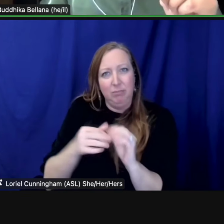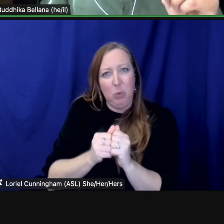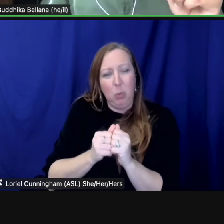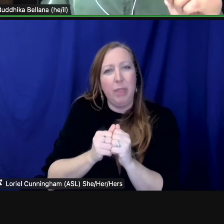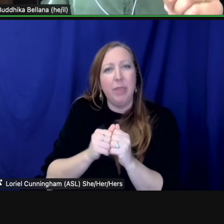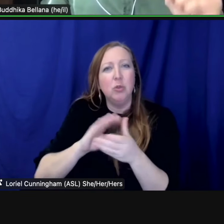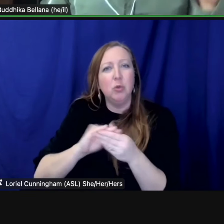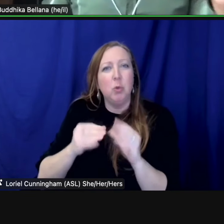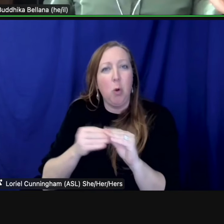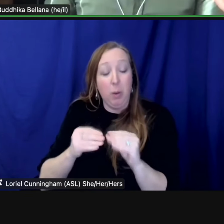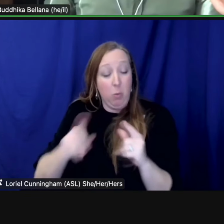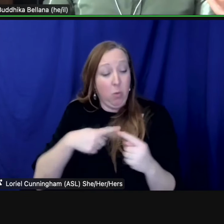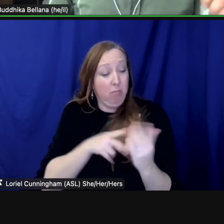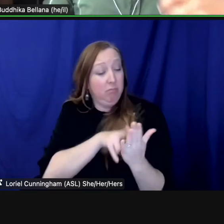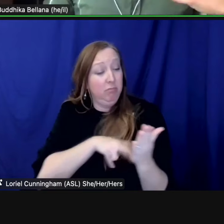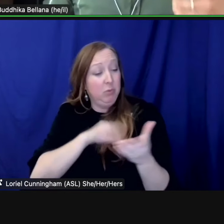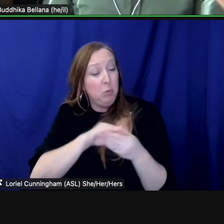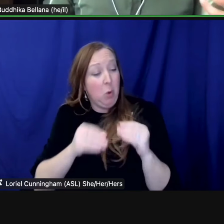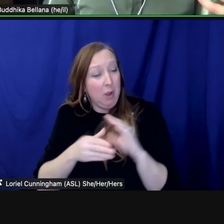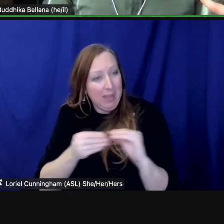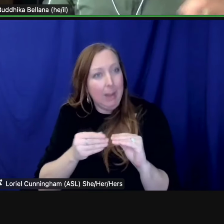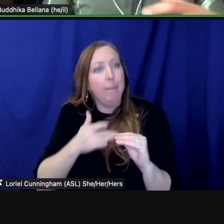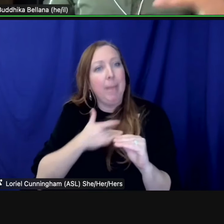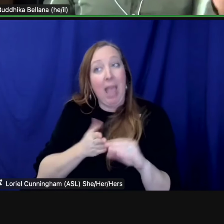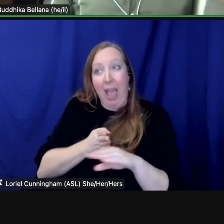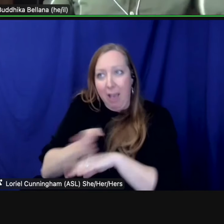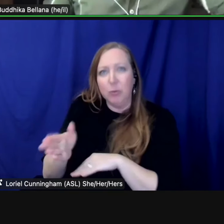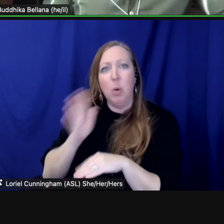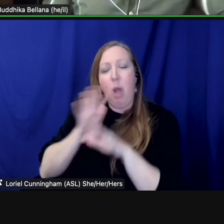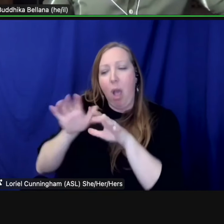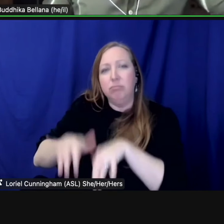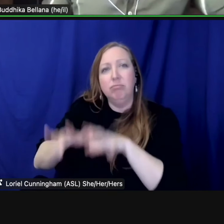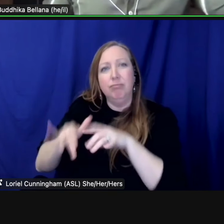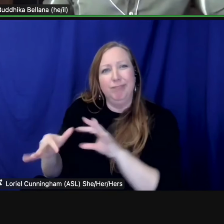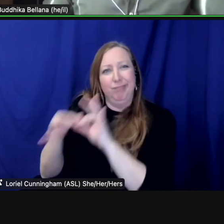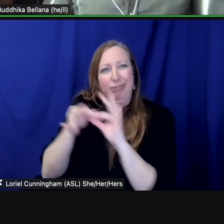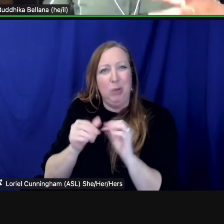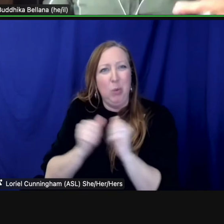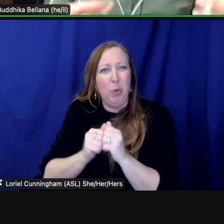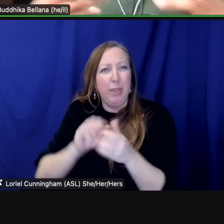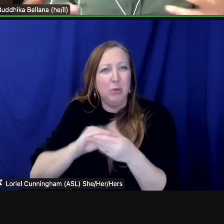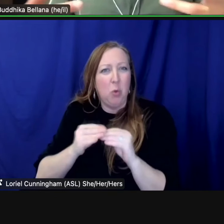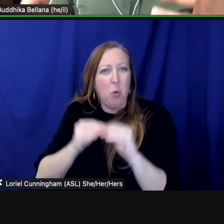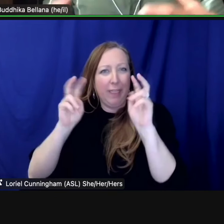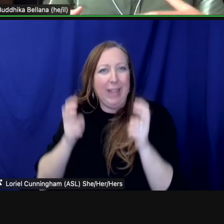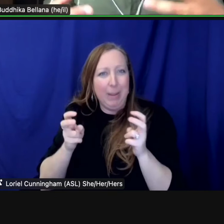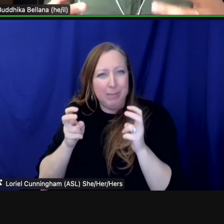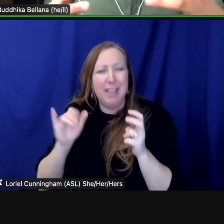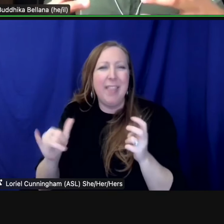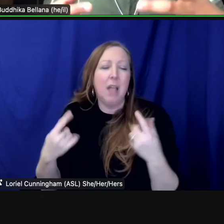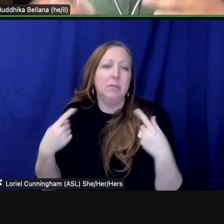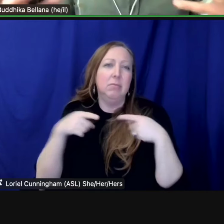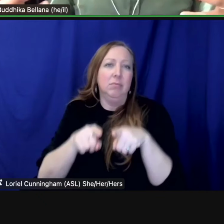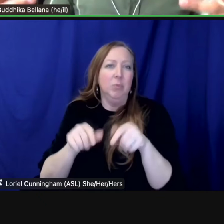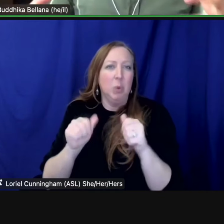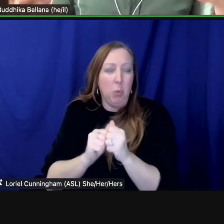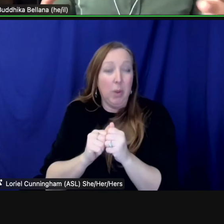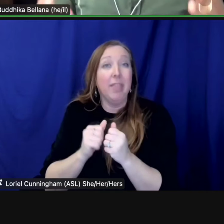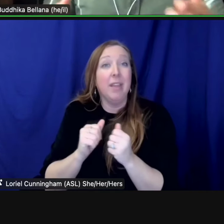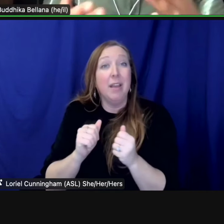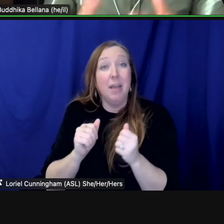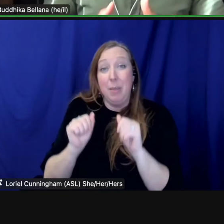after reading the story as compared to before. And this is in line with what I was showing you looking at the probabilities that I was just describing